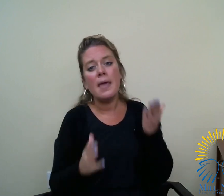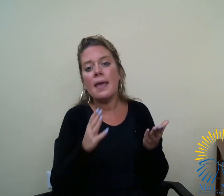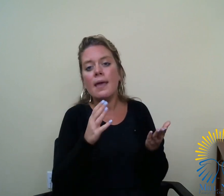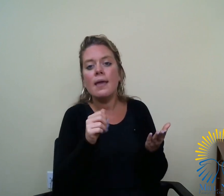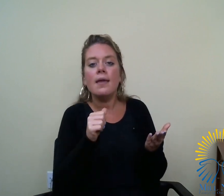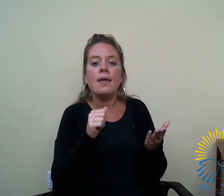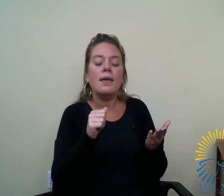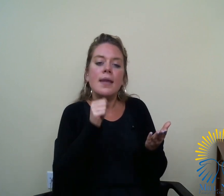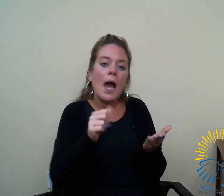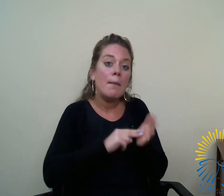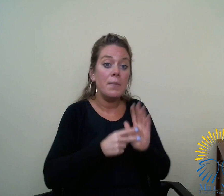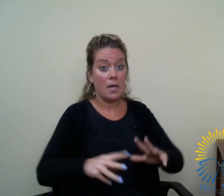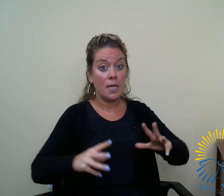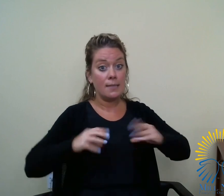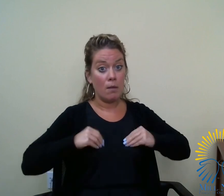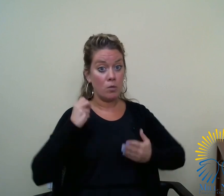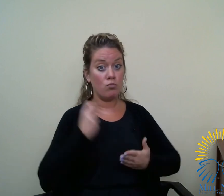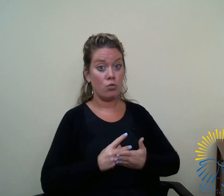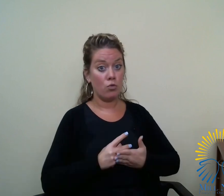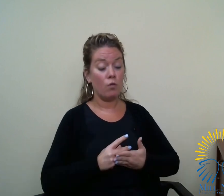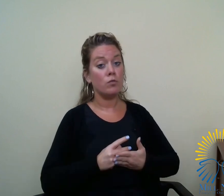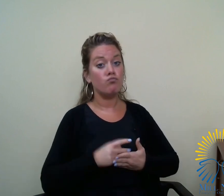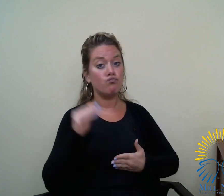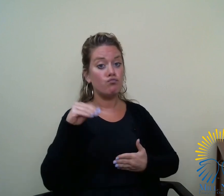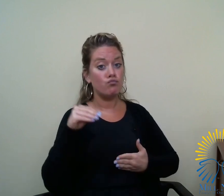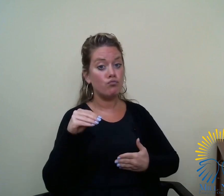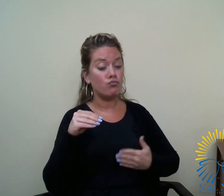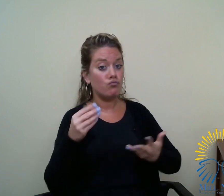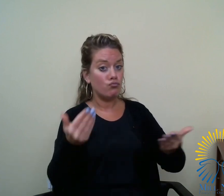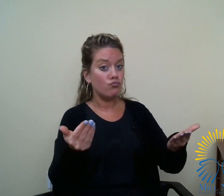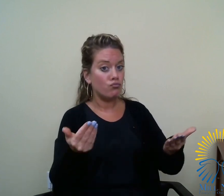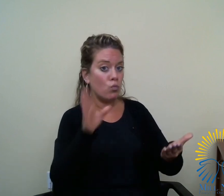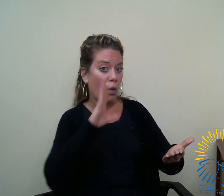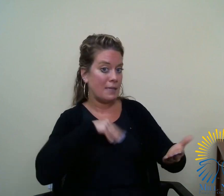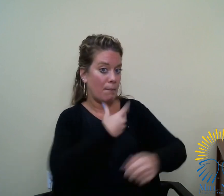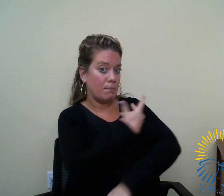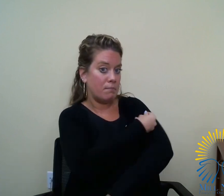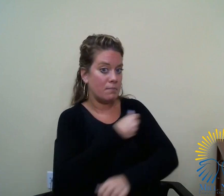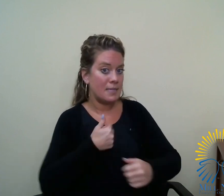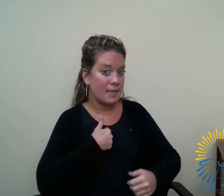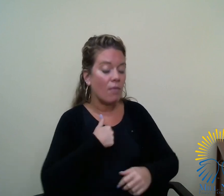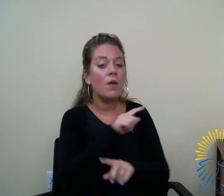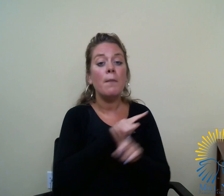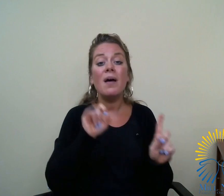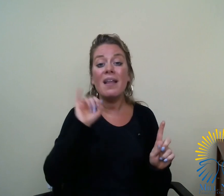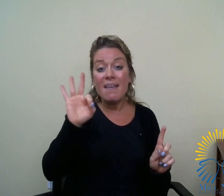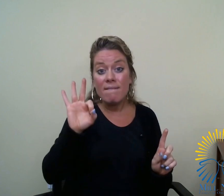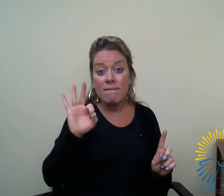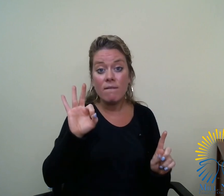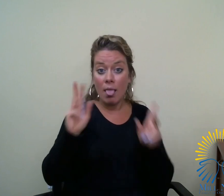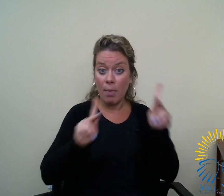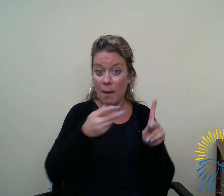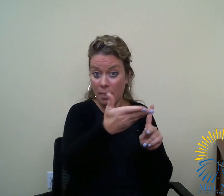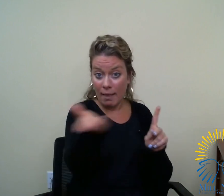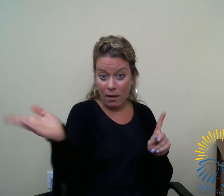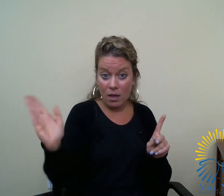they approve of it or are okay with it being used on them. Perhaps if the public was